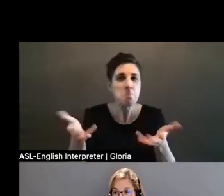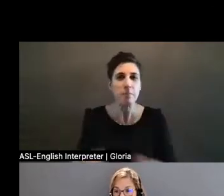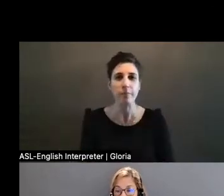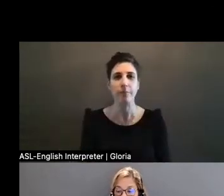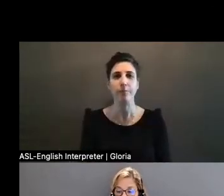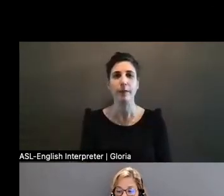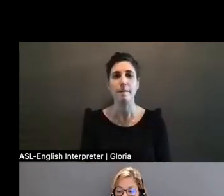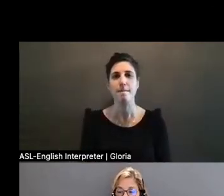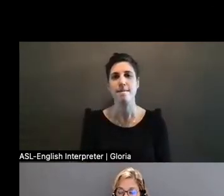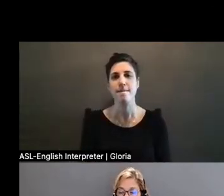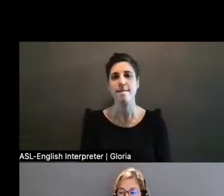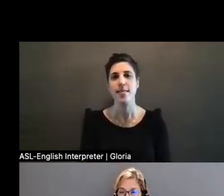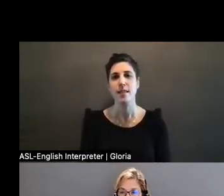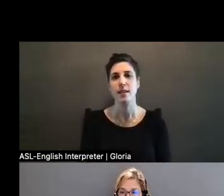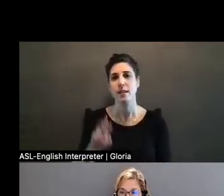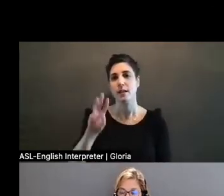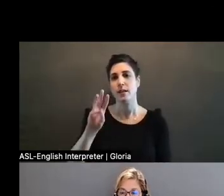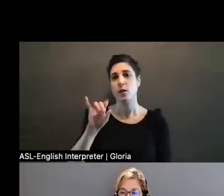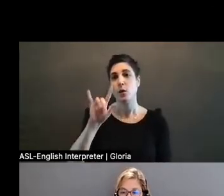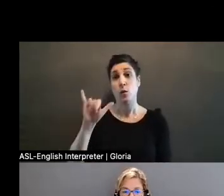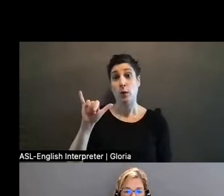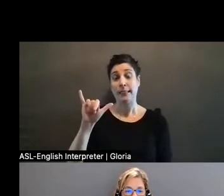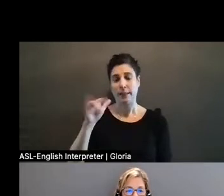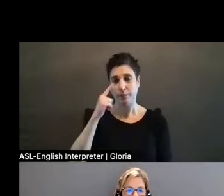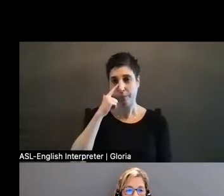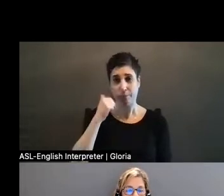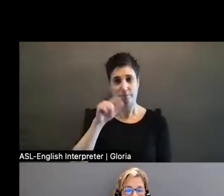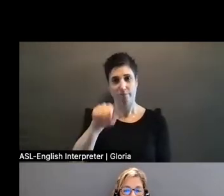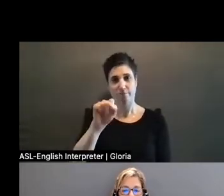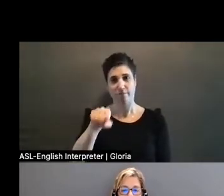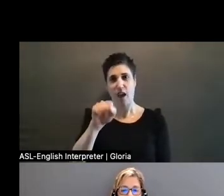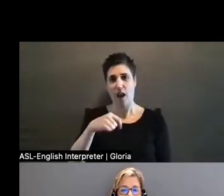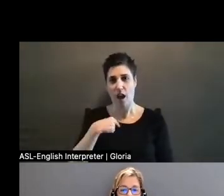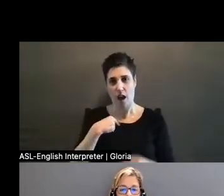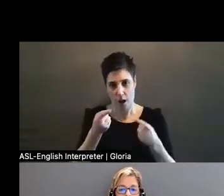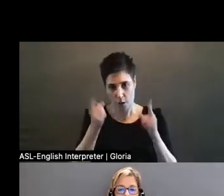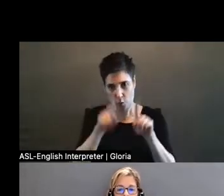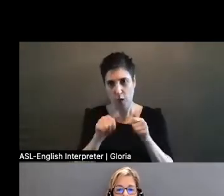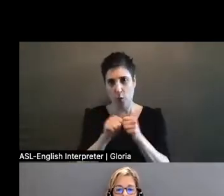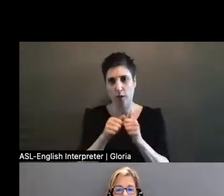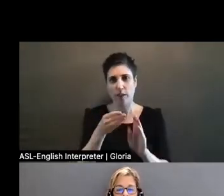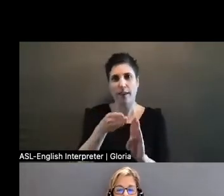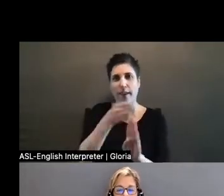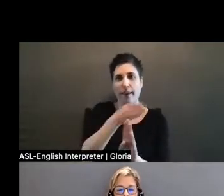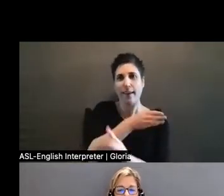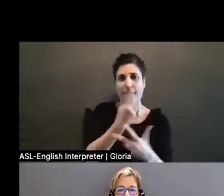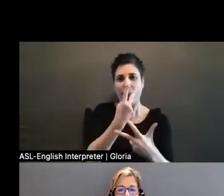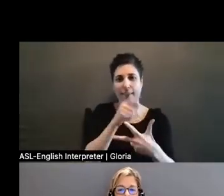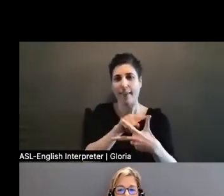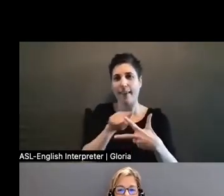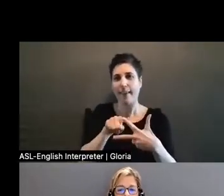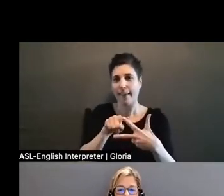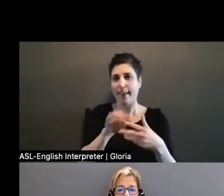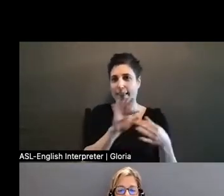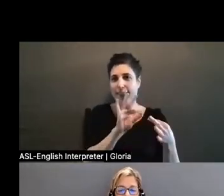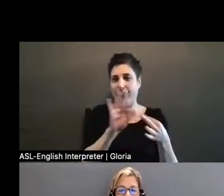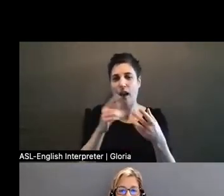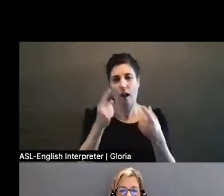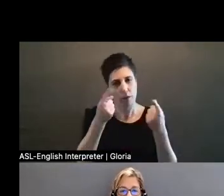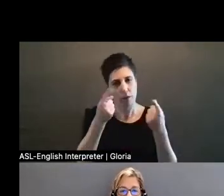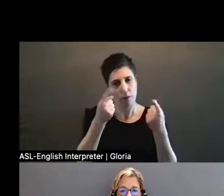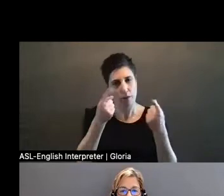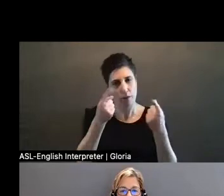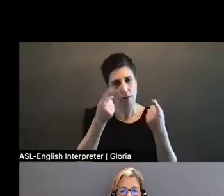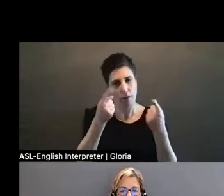Yes, I completely agree with the other two presenters. It's so important to have student